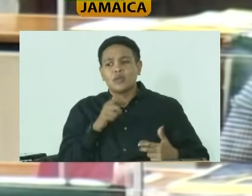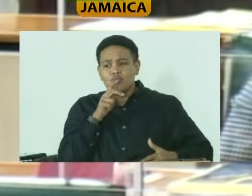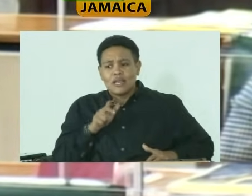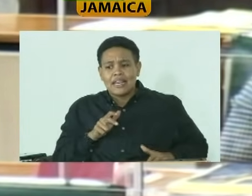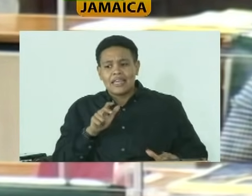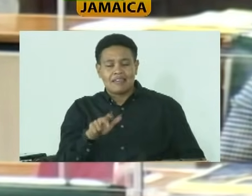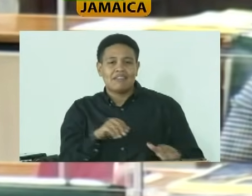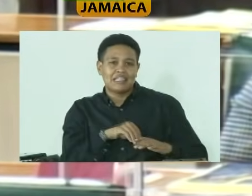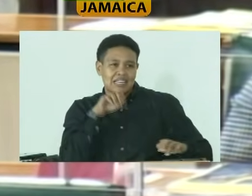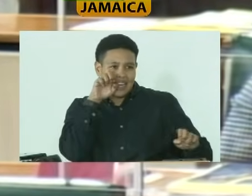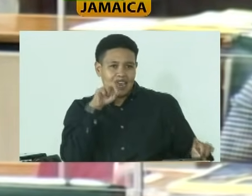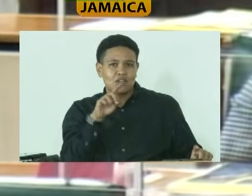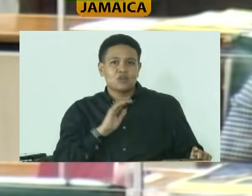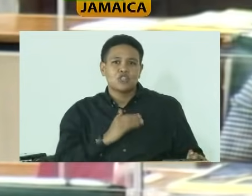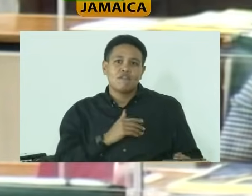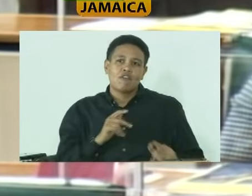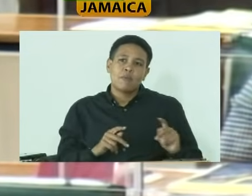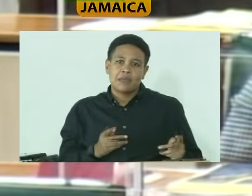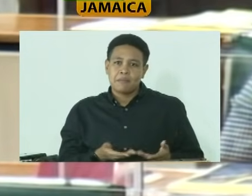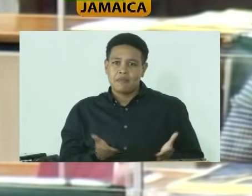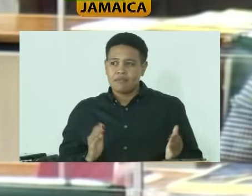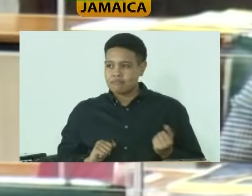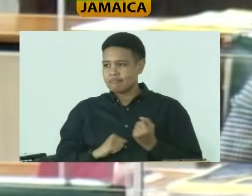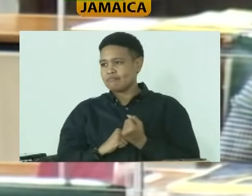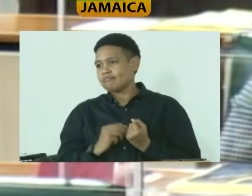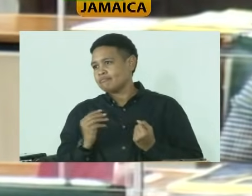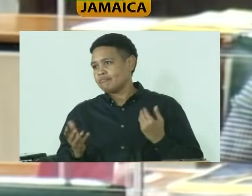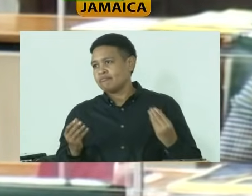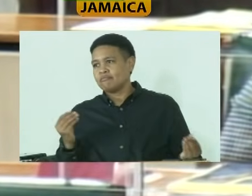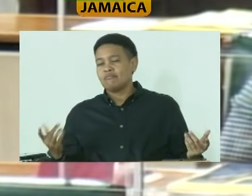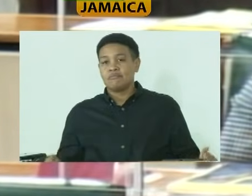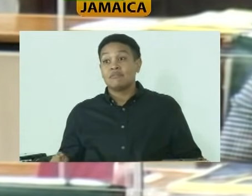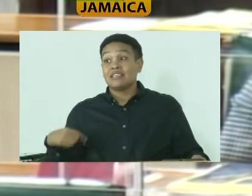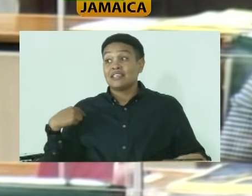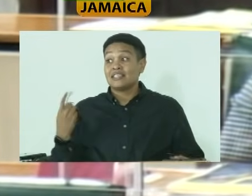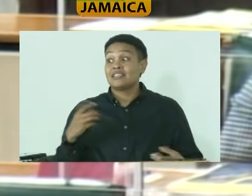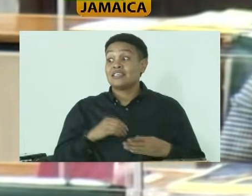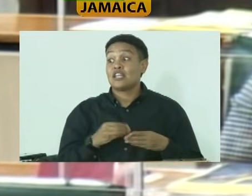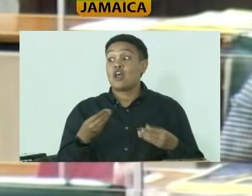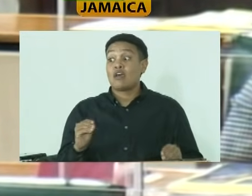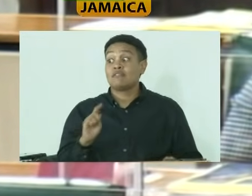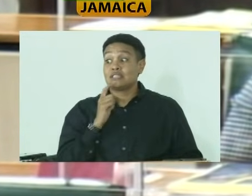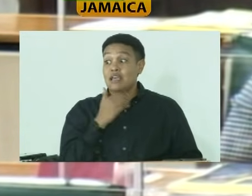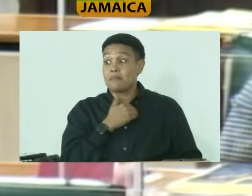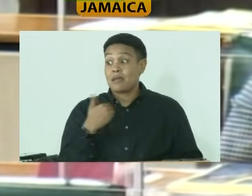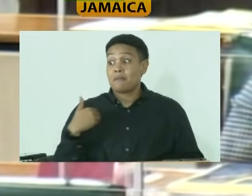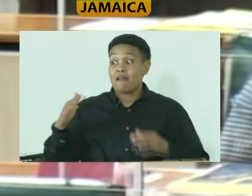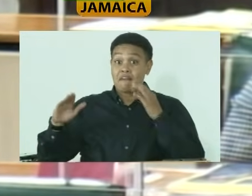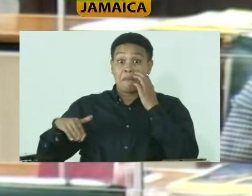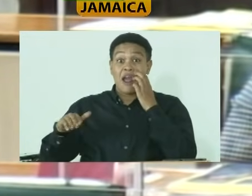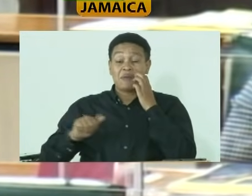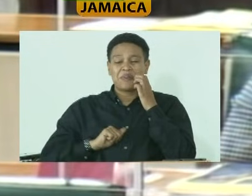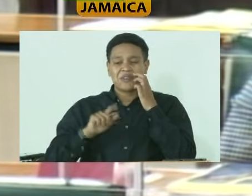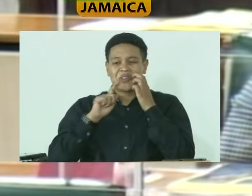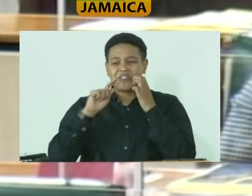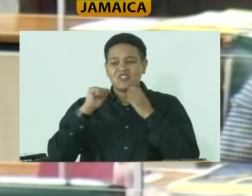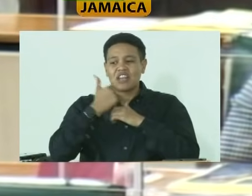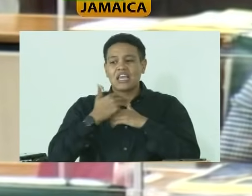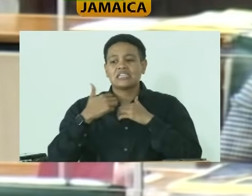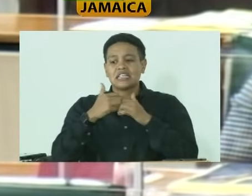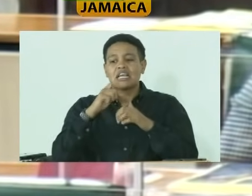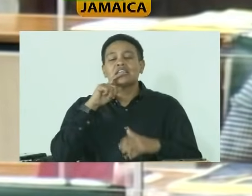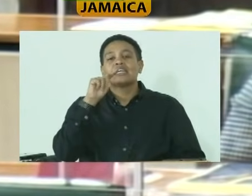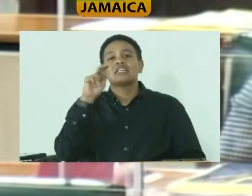the education of our people. So since taking office as Member of Parliament, I have established the